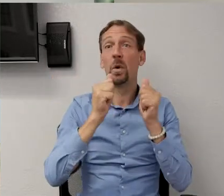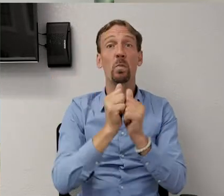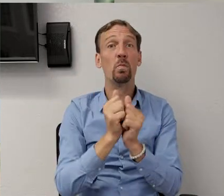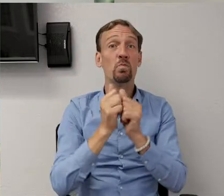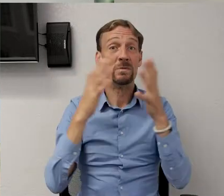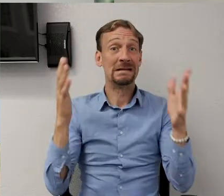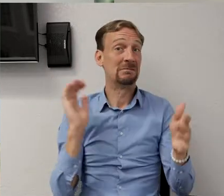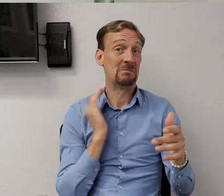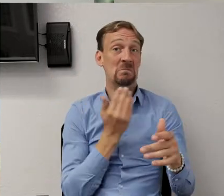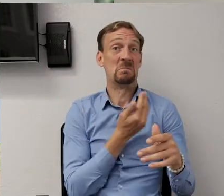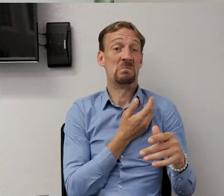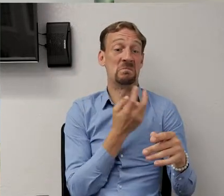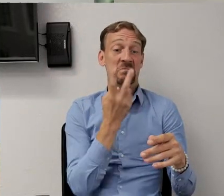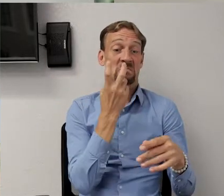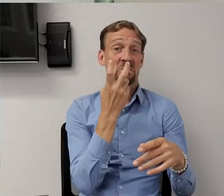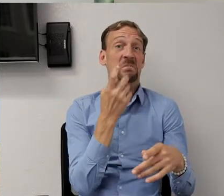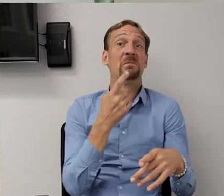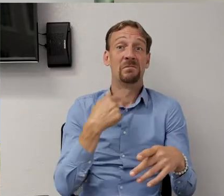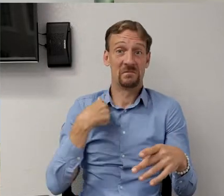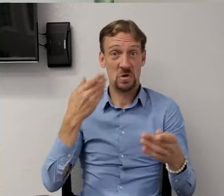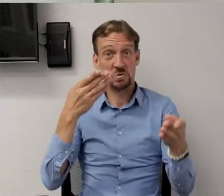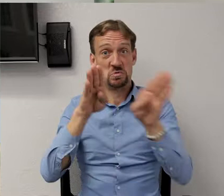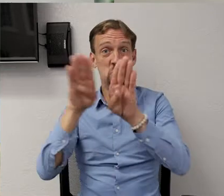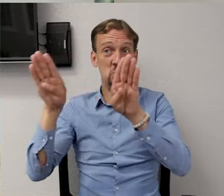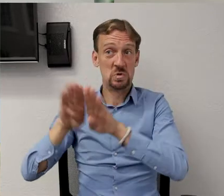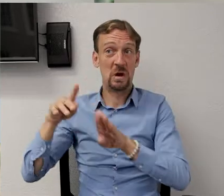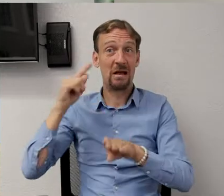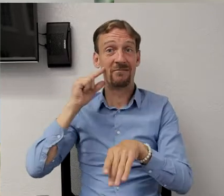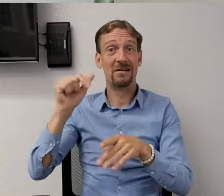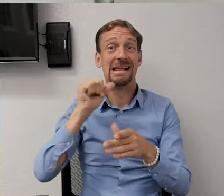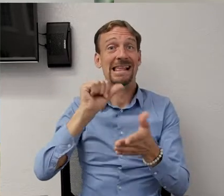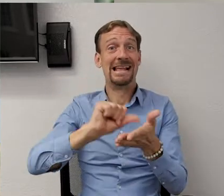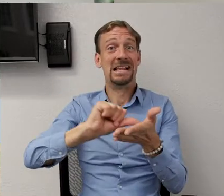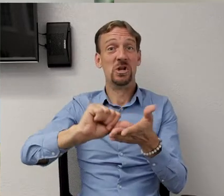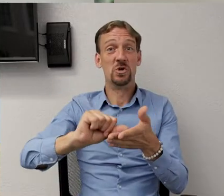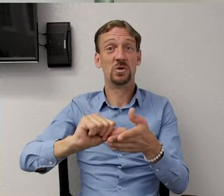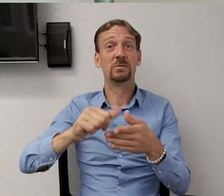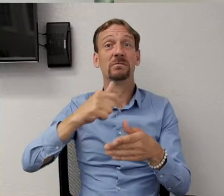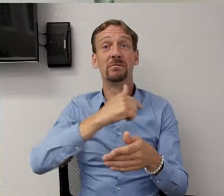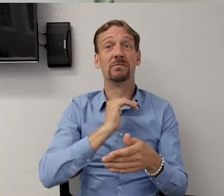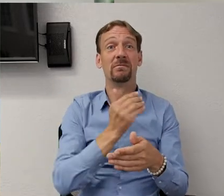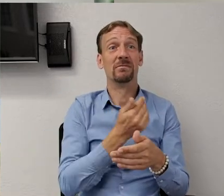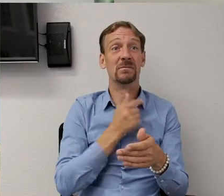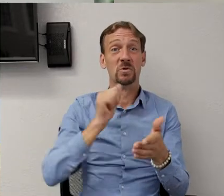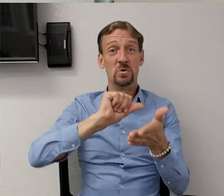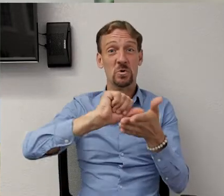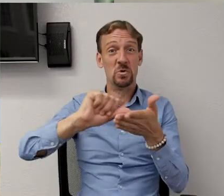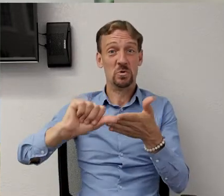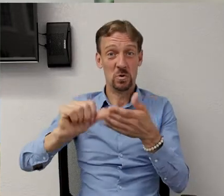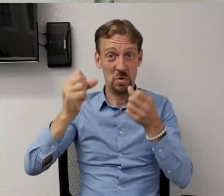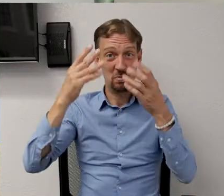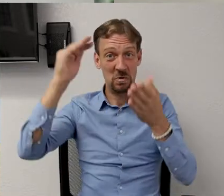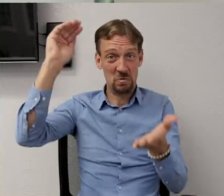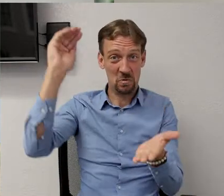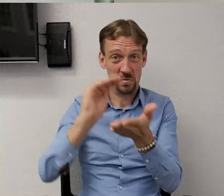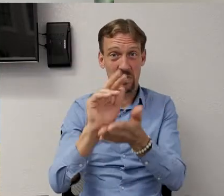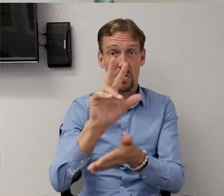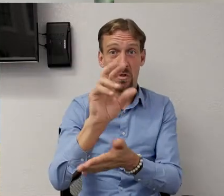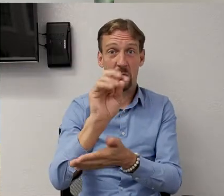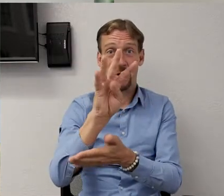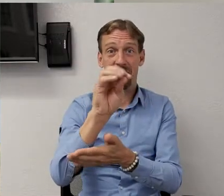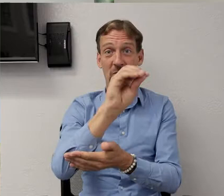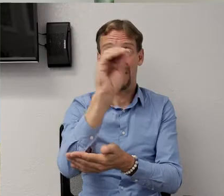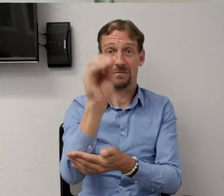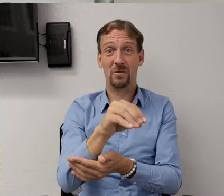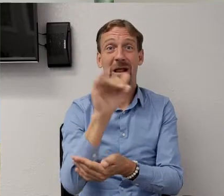doubt, the closure of elective surgery, which has cut our surgical volume 30 to 40%, mm-hmm. Has had